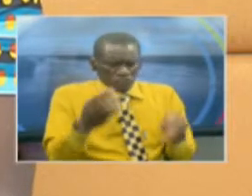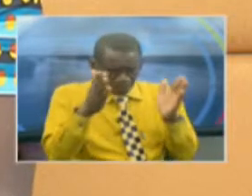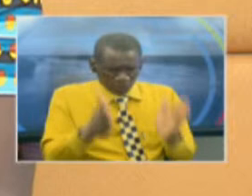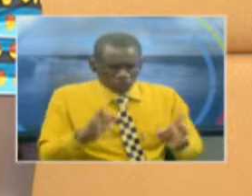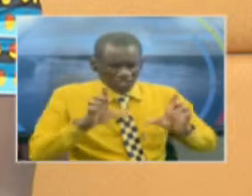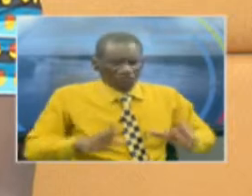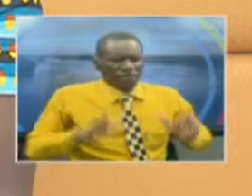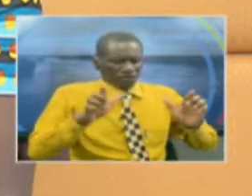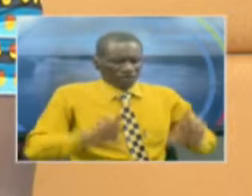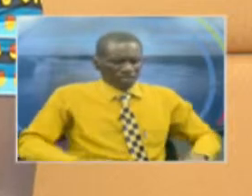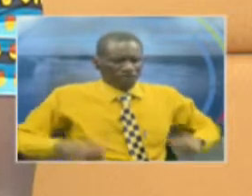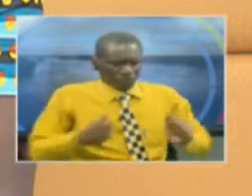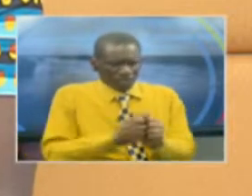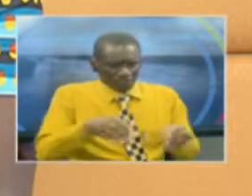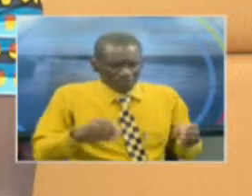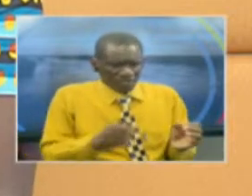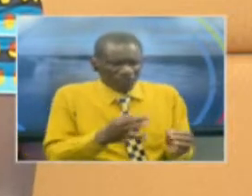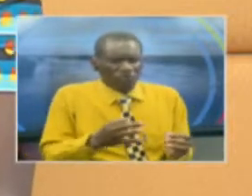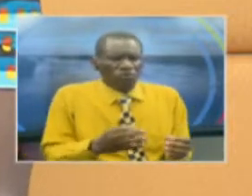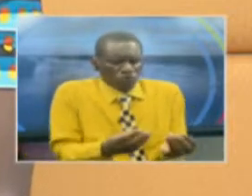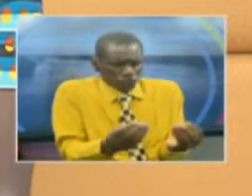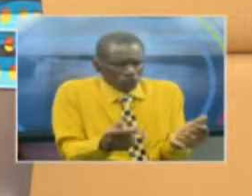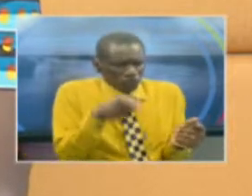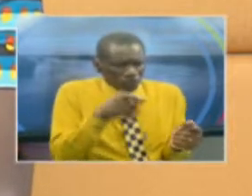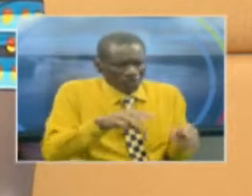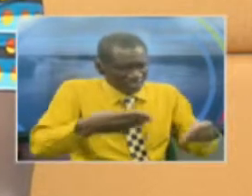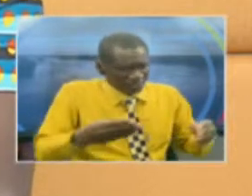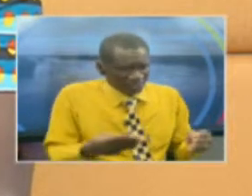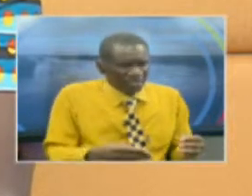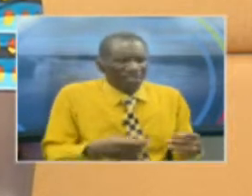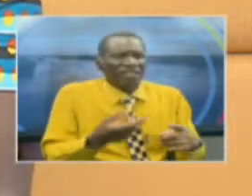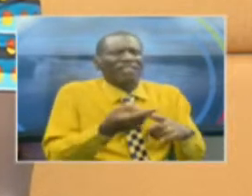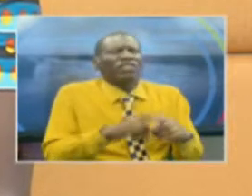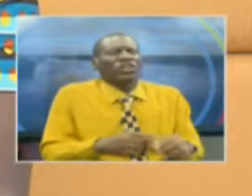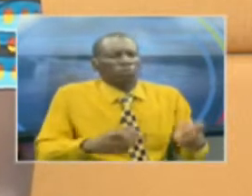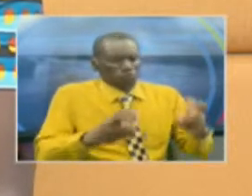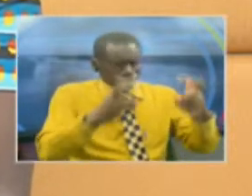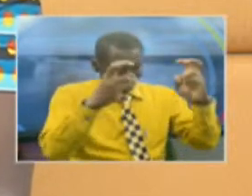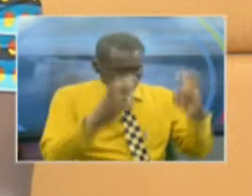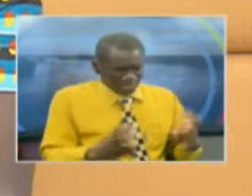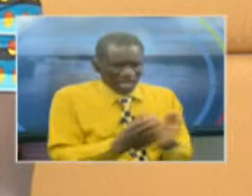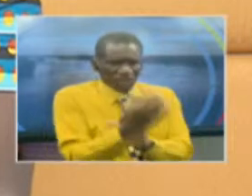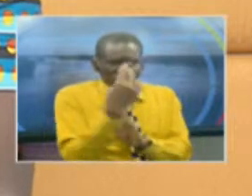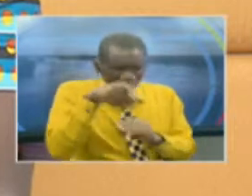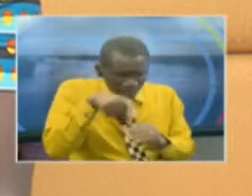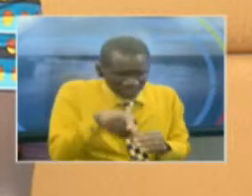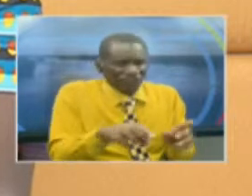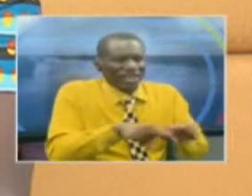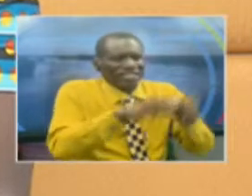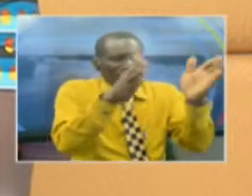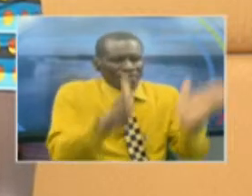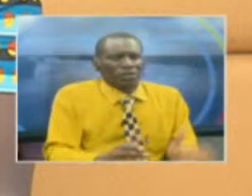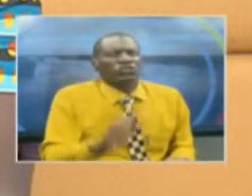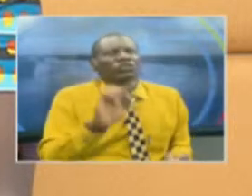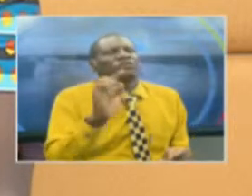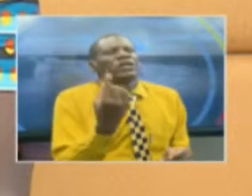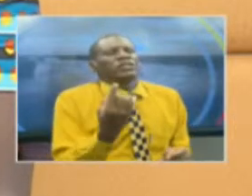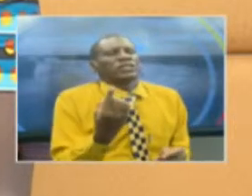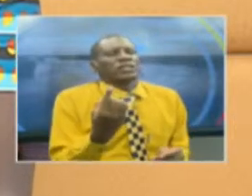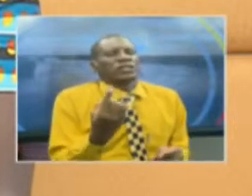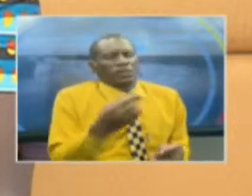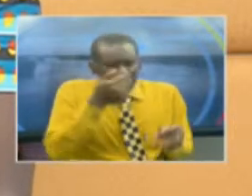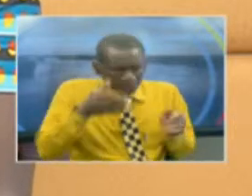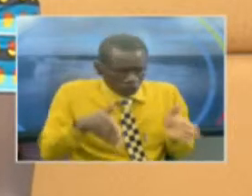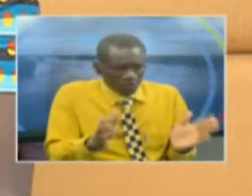of disability needs to get to that space where they see themselves as a person first, as who they are in their best